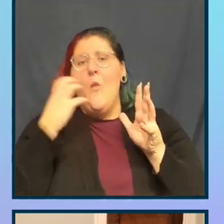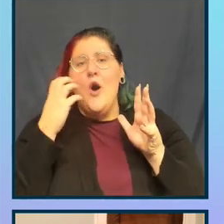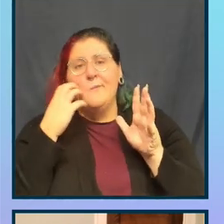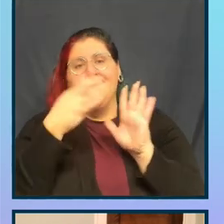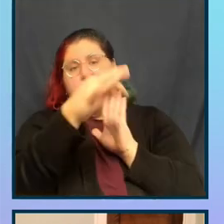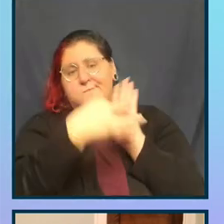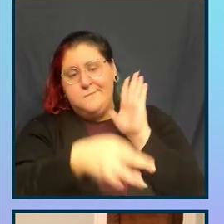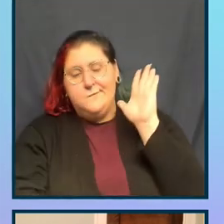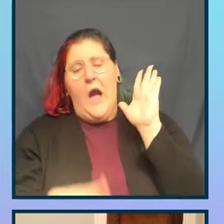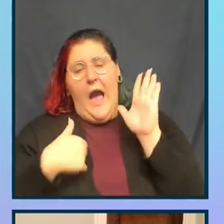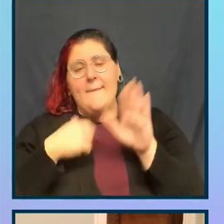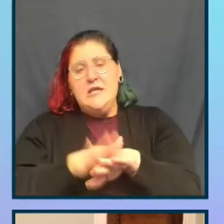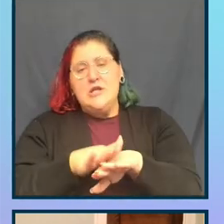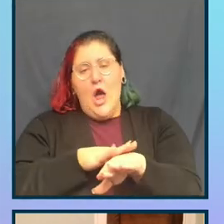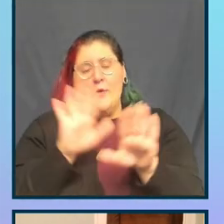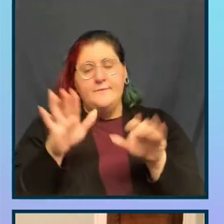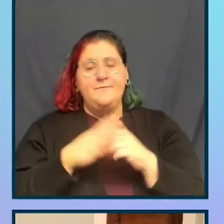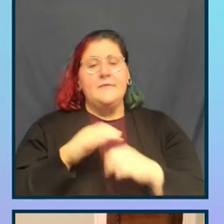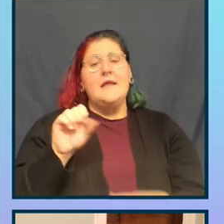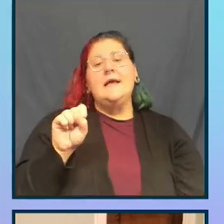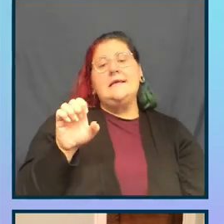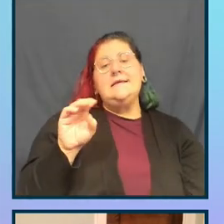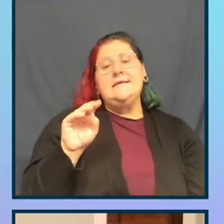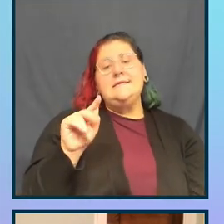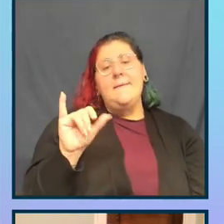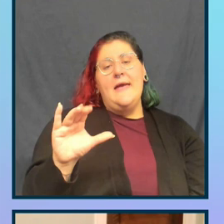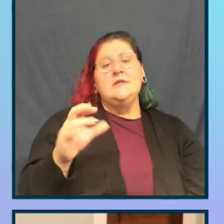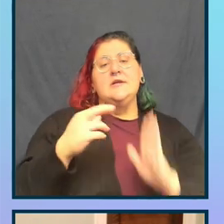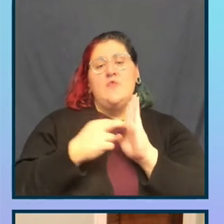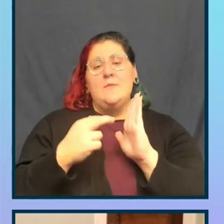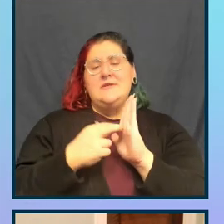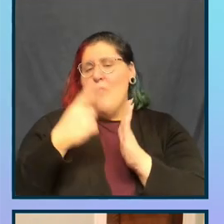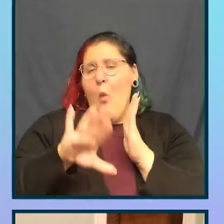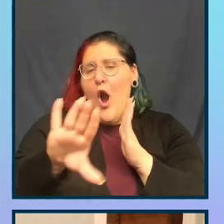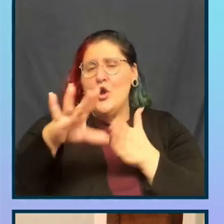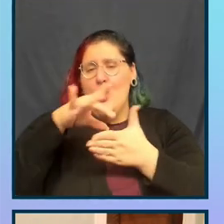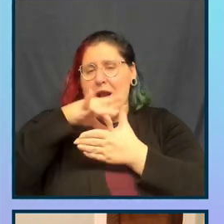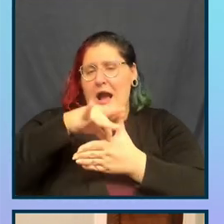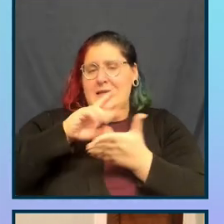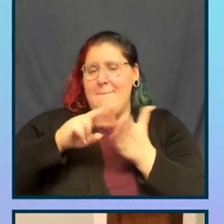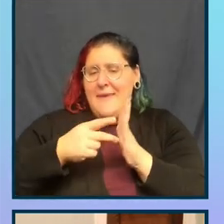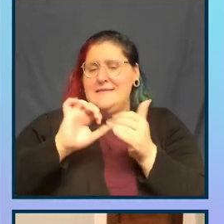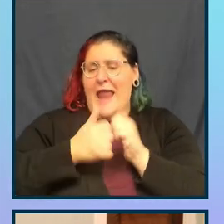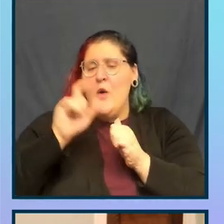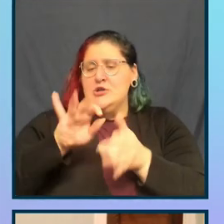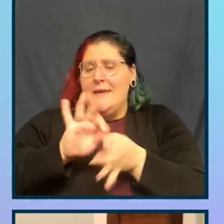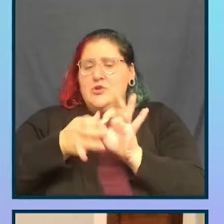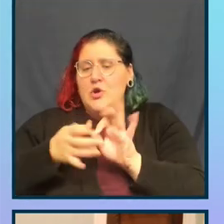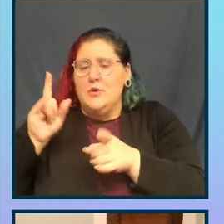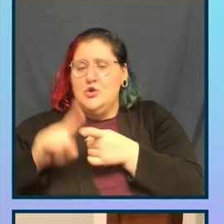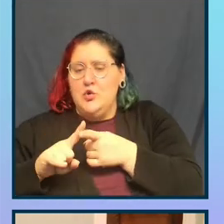Semantics represent what your content means and how it should be interpreted to the end user.